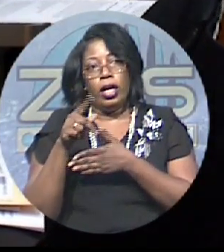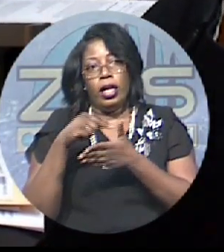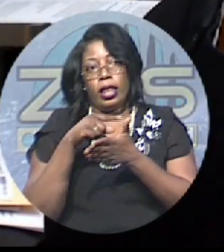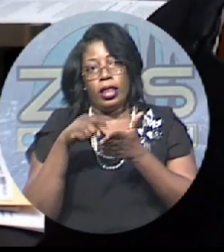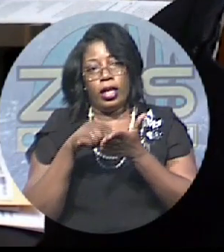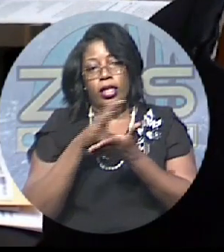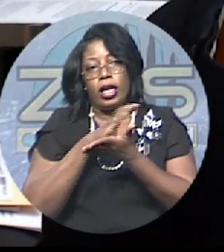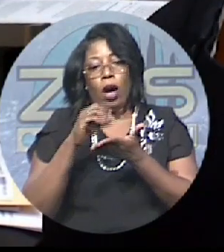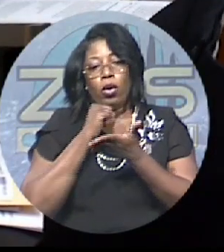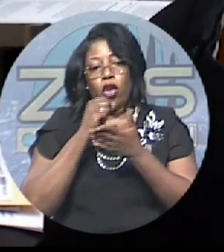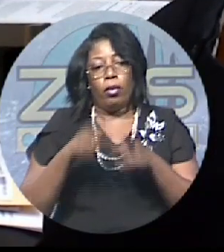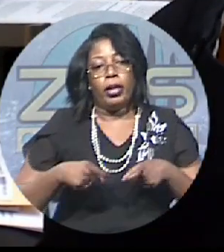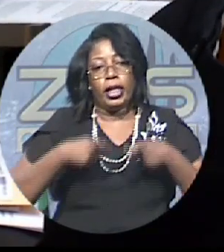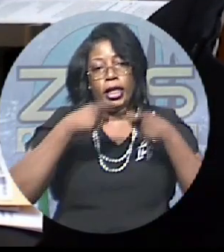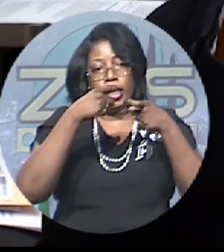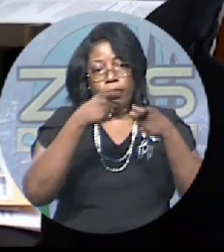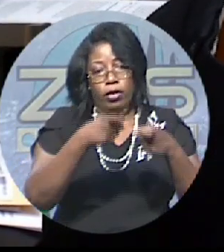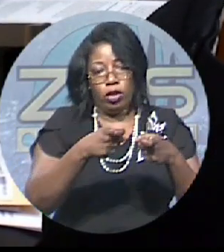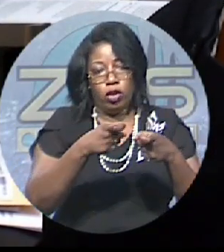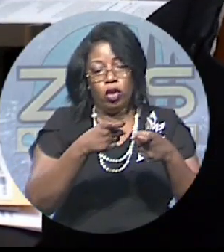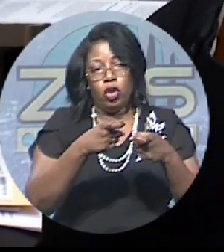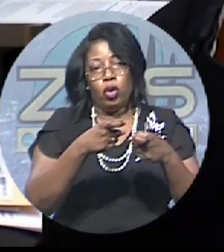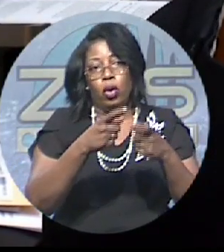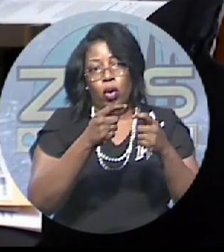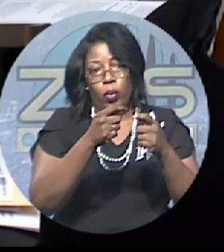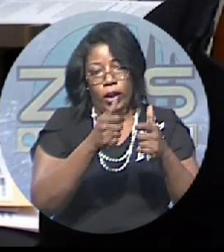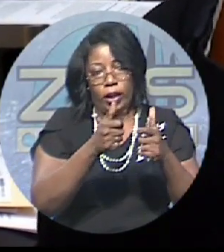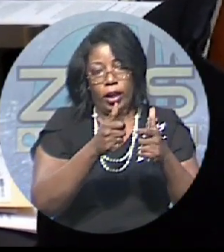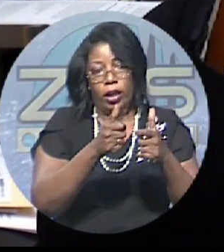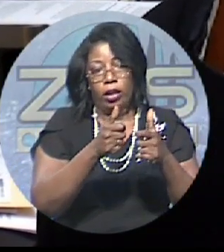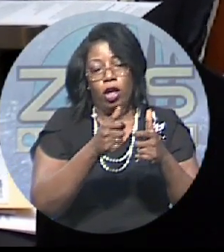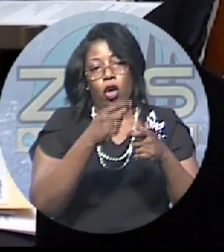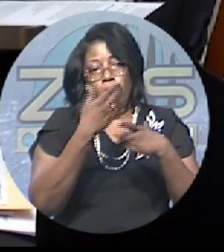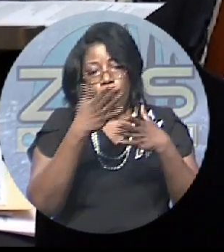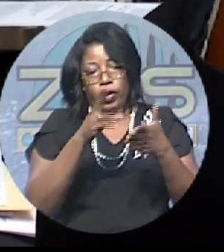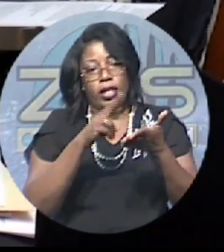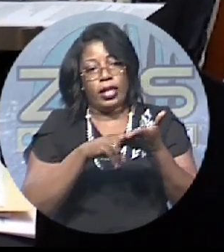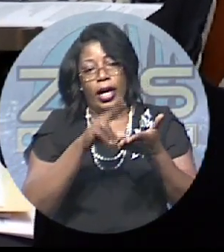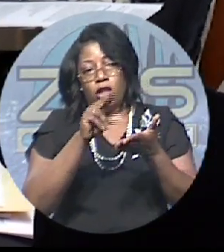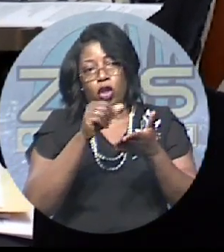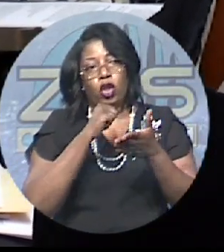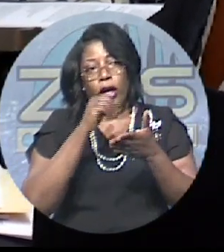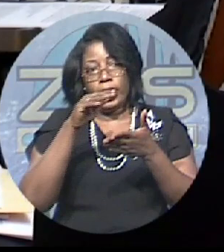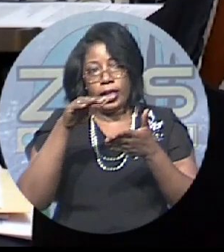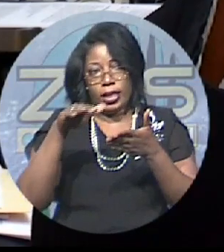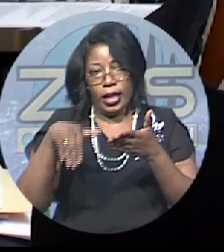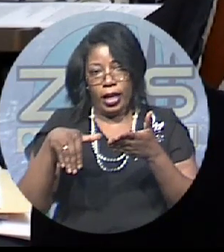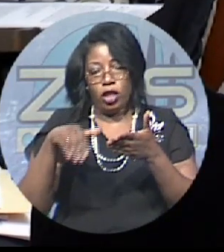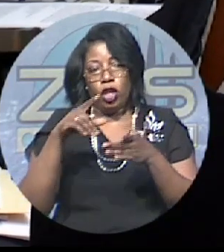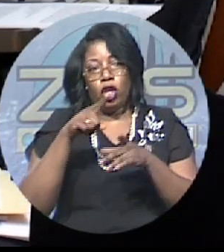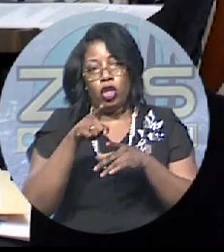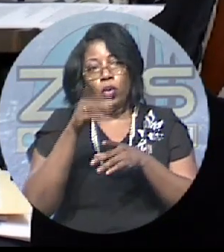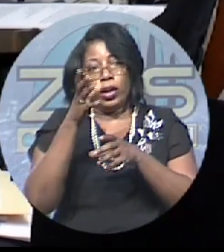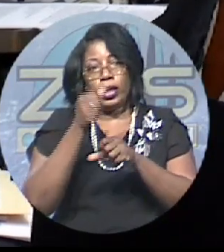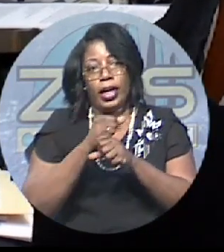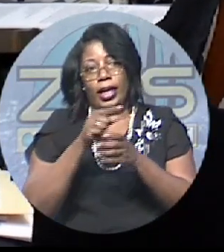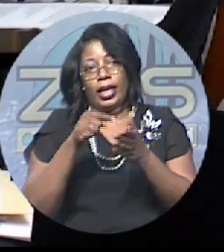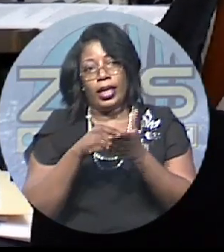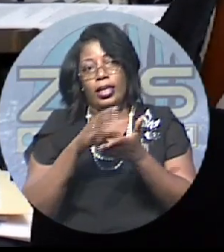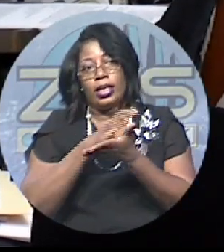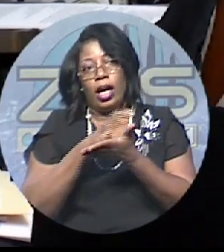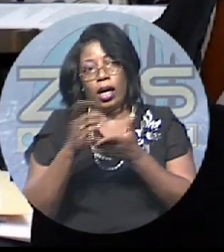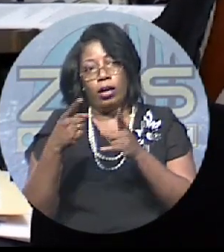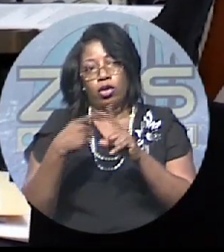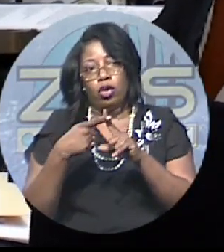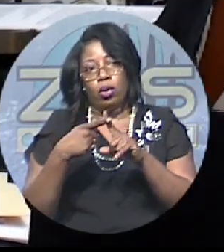issued immediately to a voter. We will retain this card to come to my